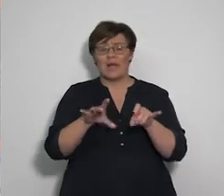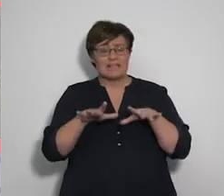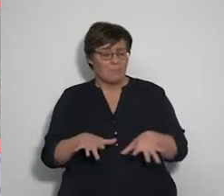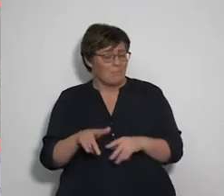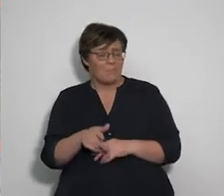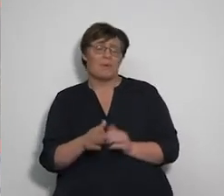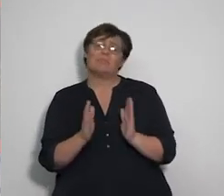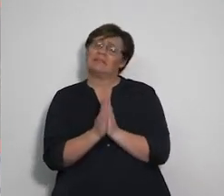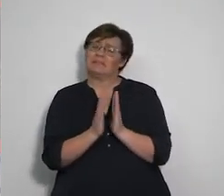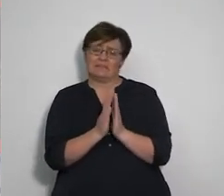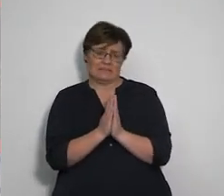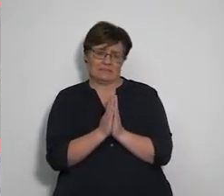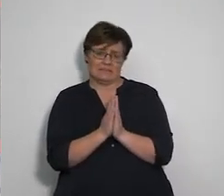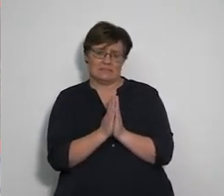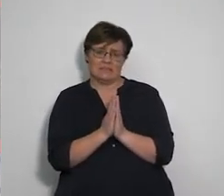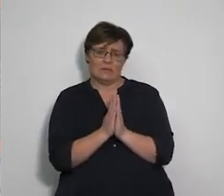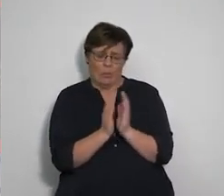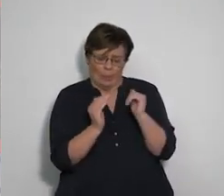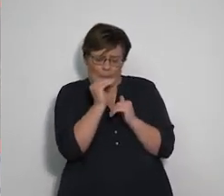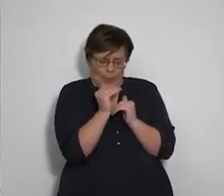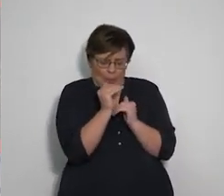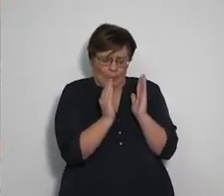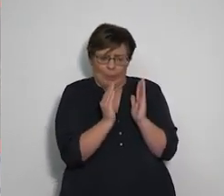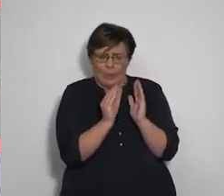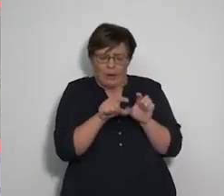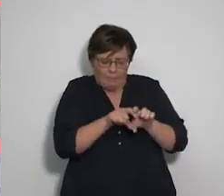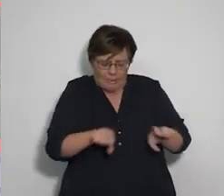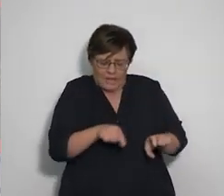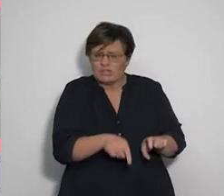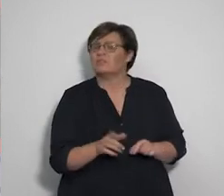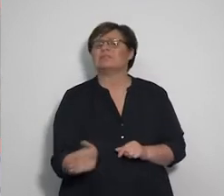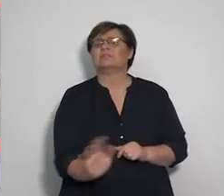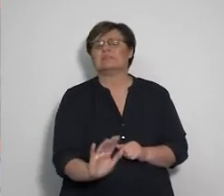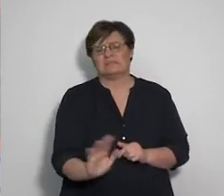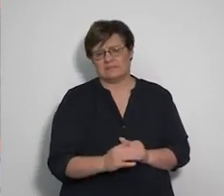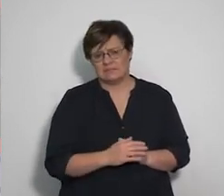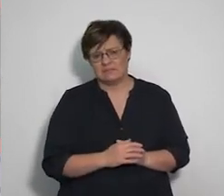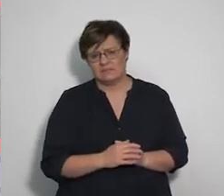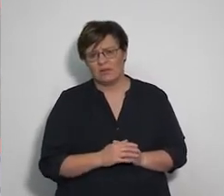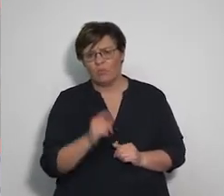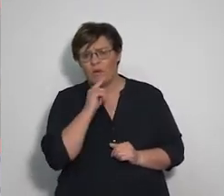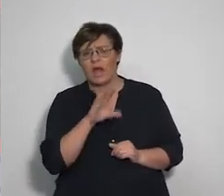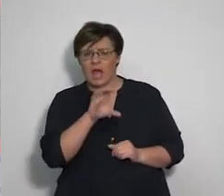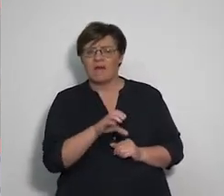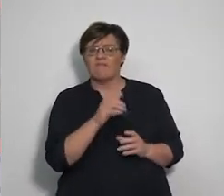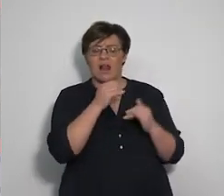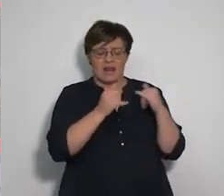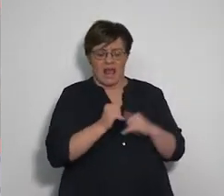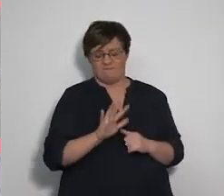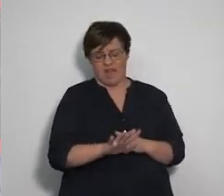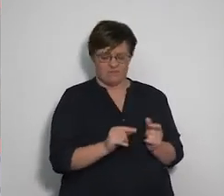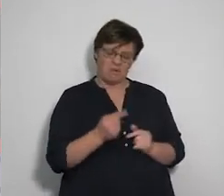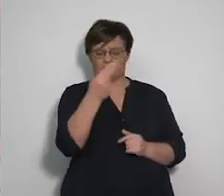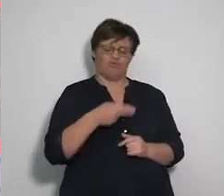test or an exam situation, try and squash it in to the bottom of the page because, look, I've got